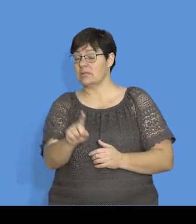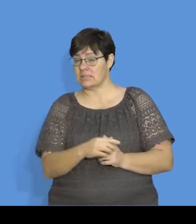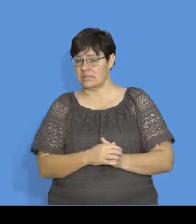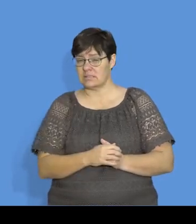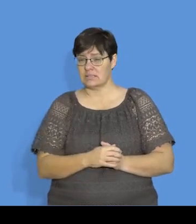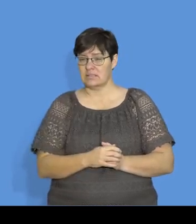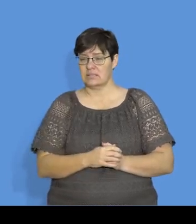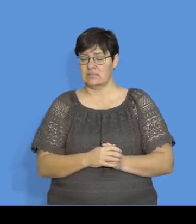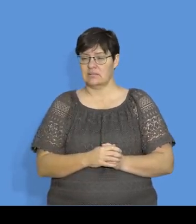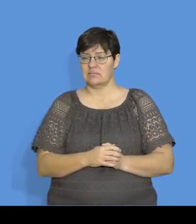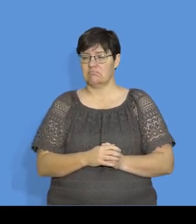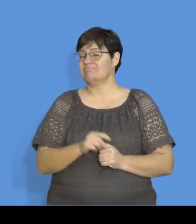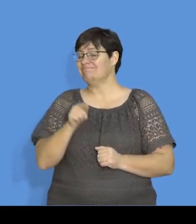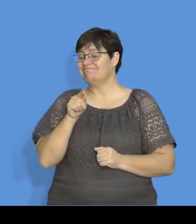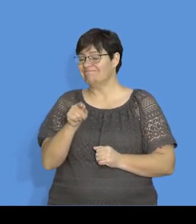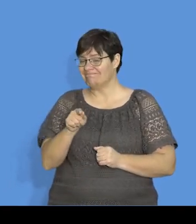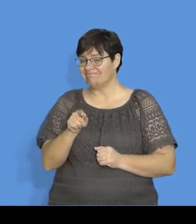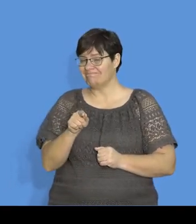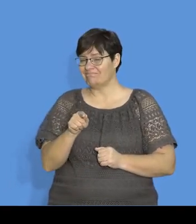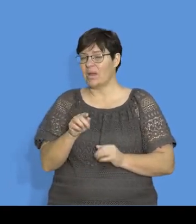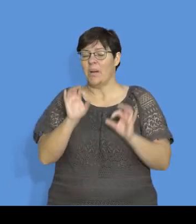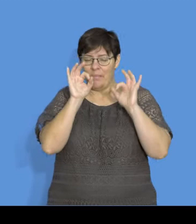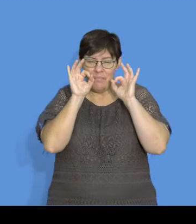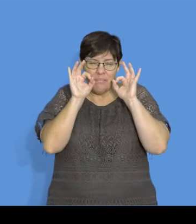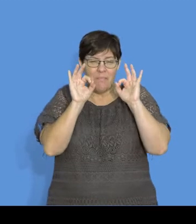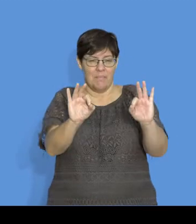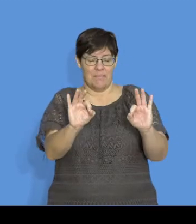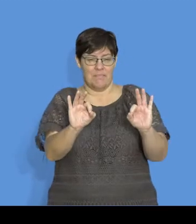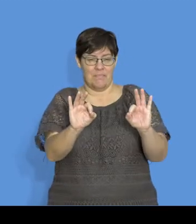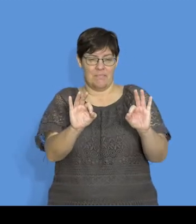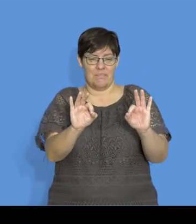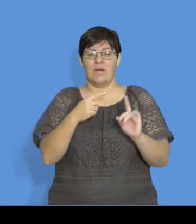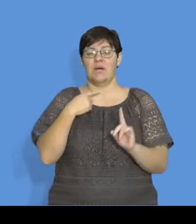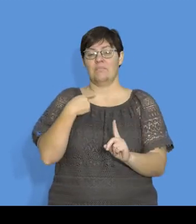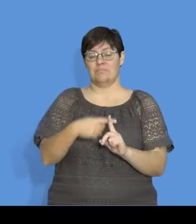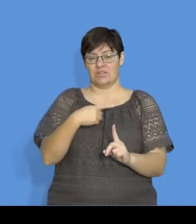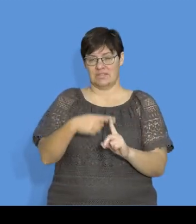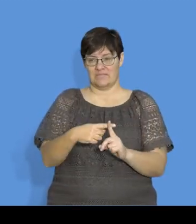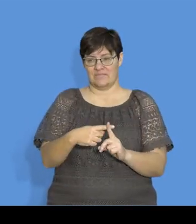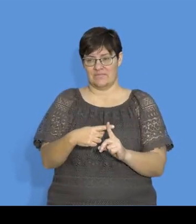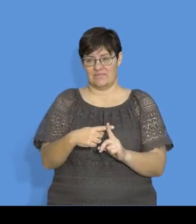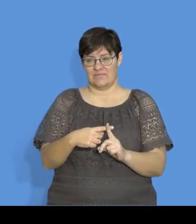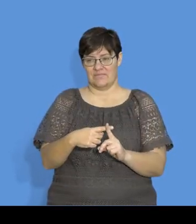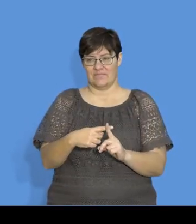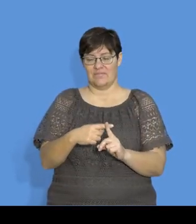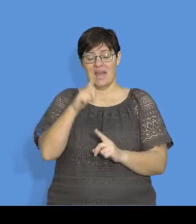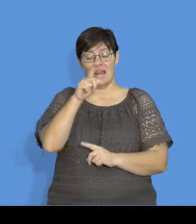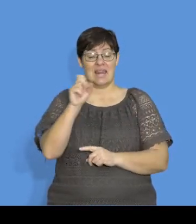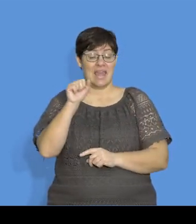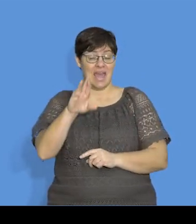R is 1, it implies this indicates a perfect